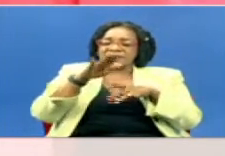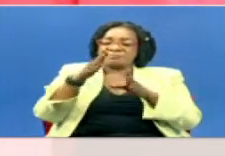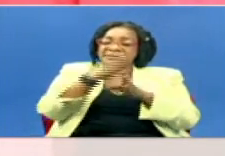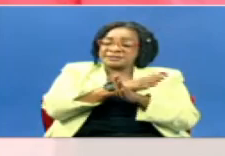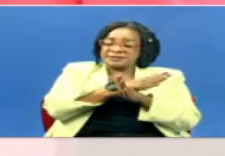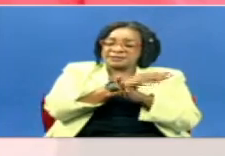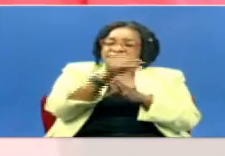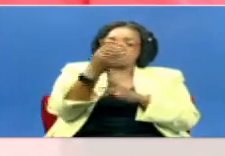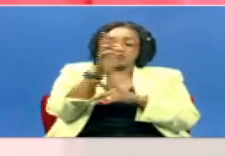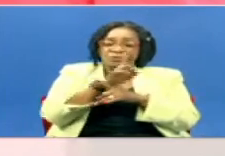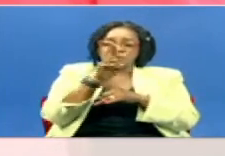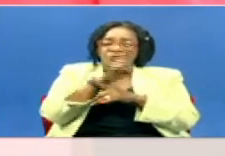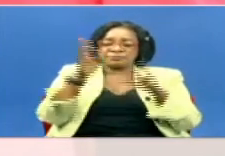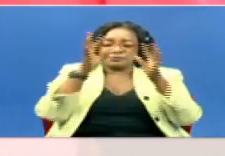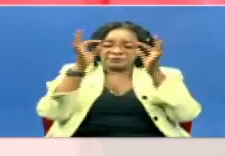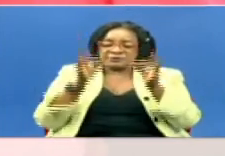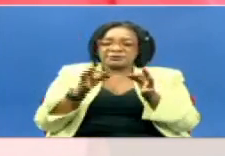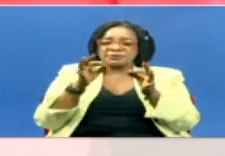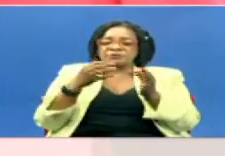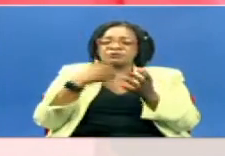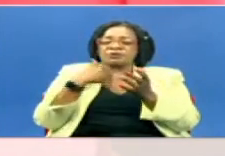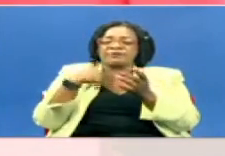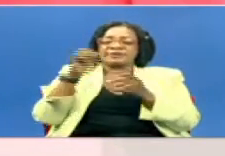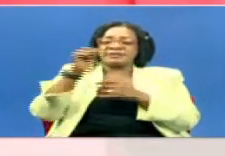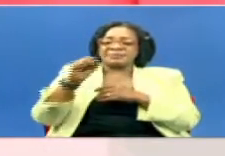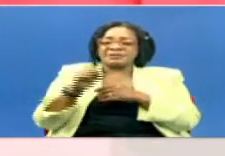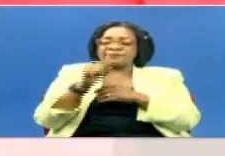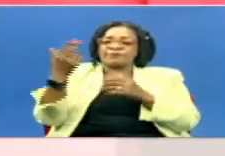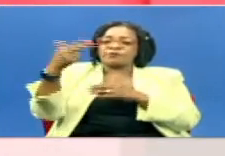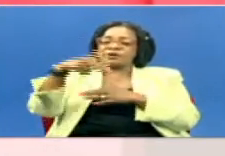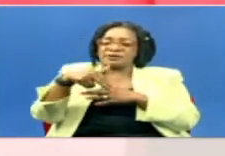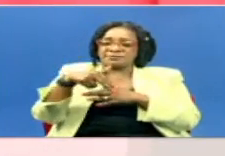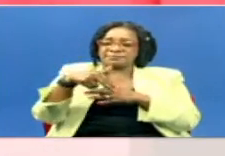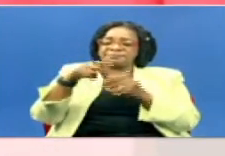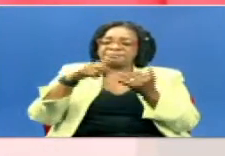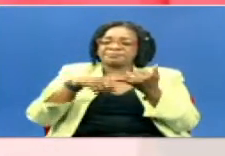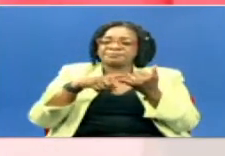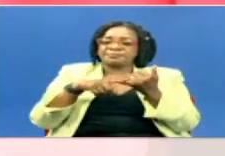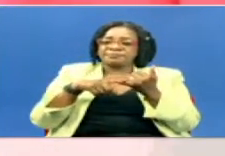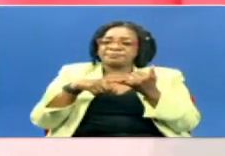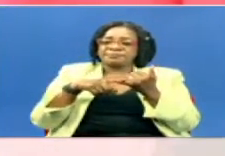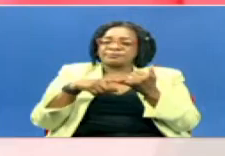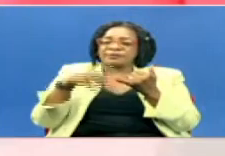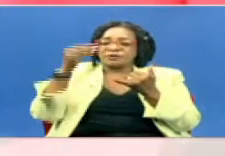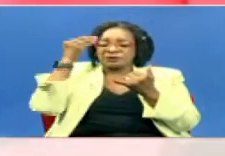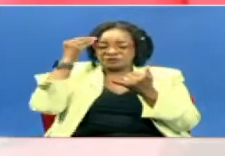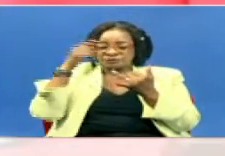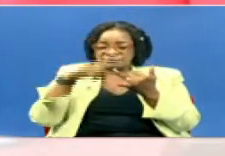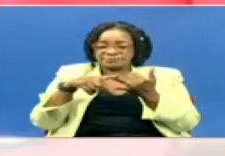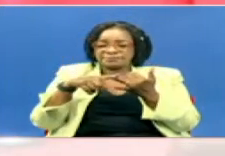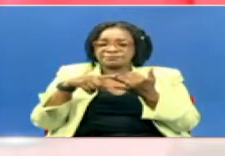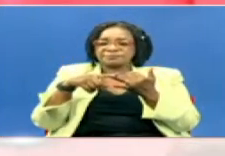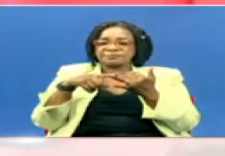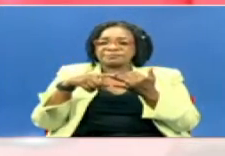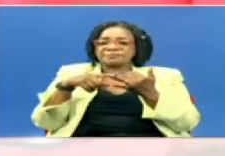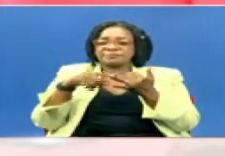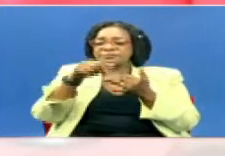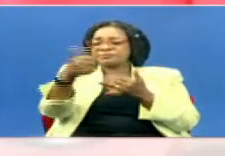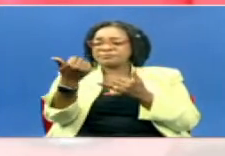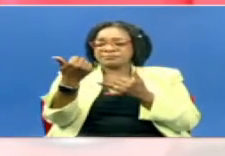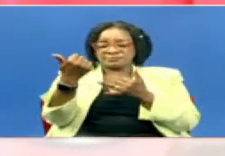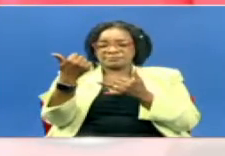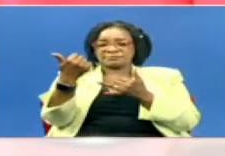Kenyatta, decided to have a subsidy for fuel, subsidy for education, and various other